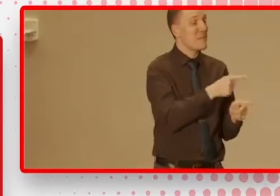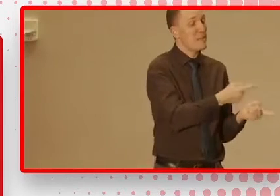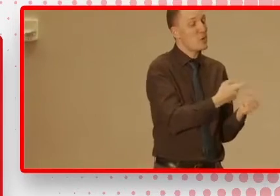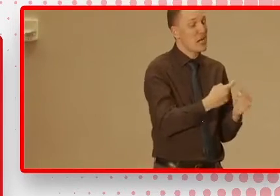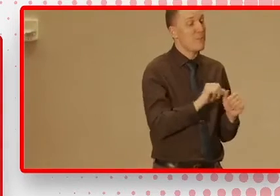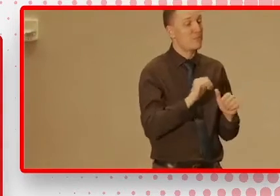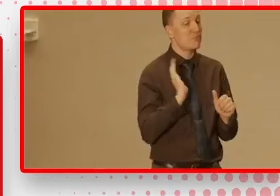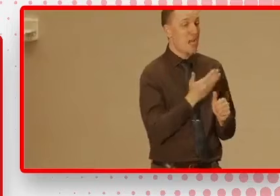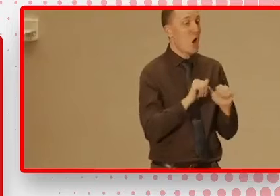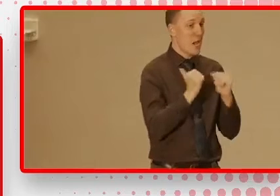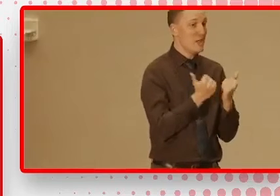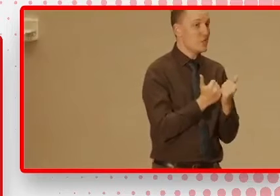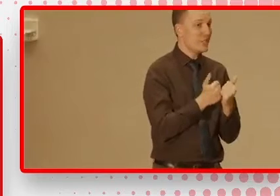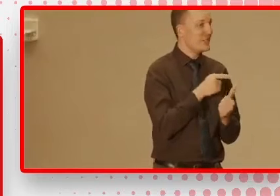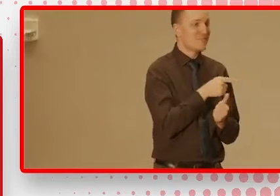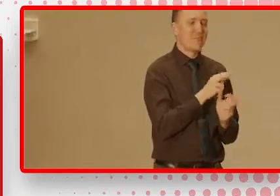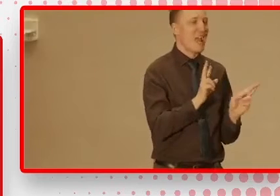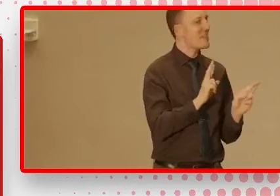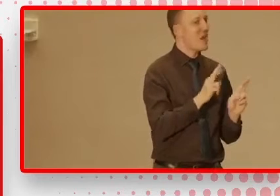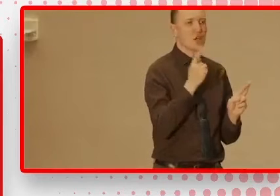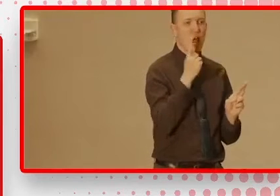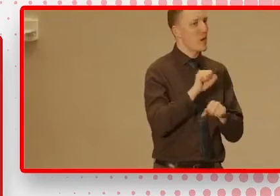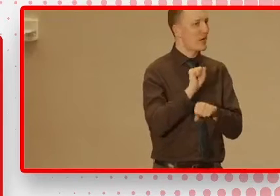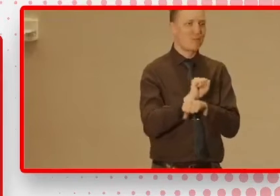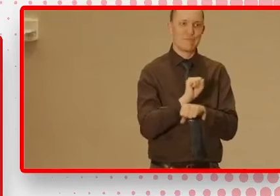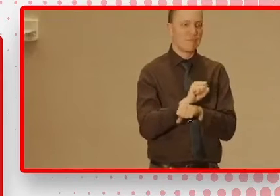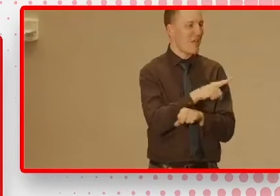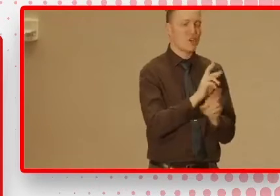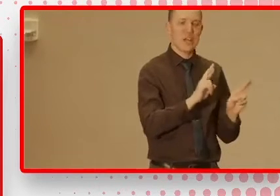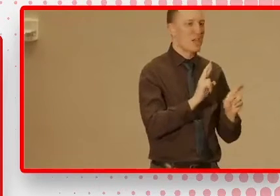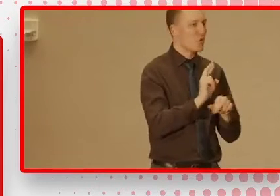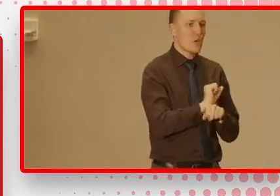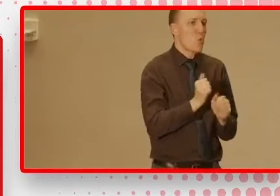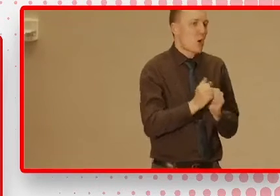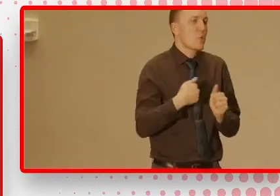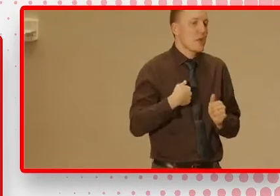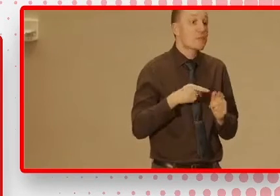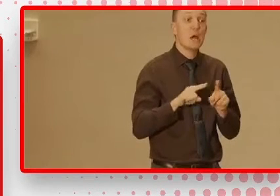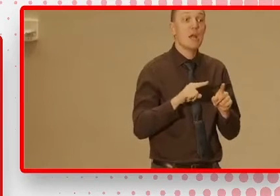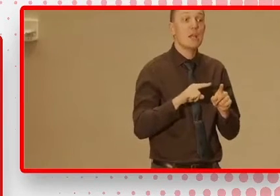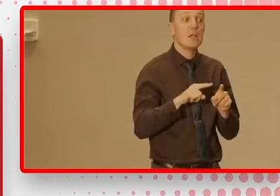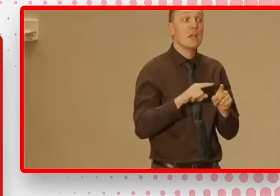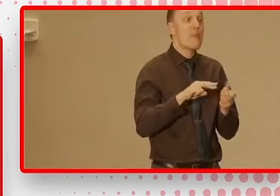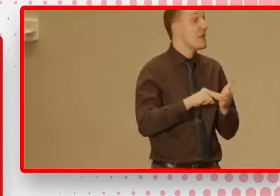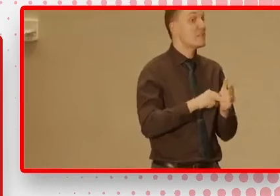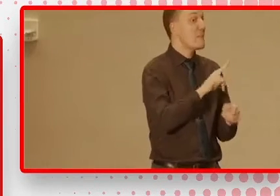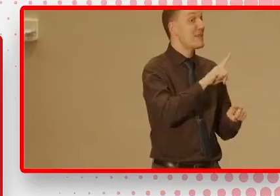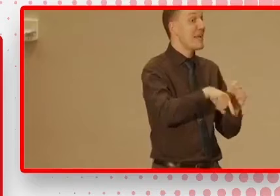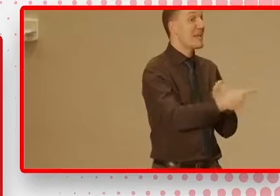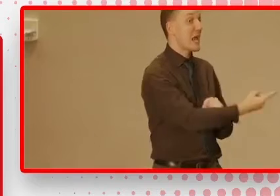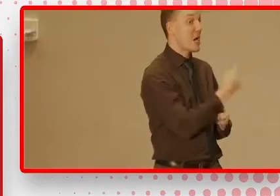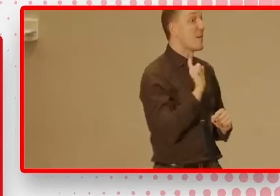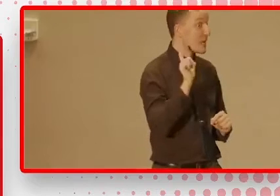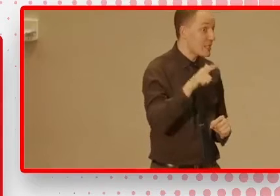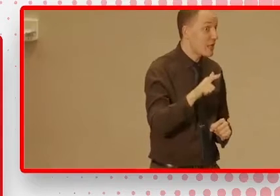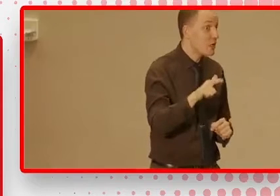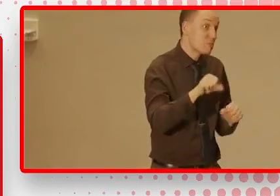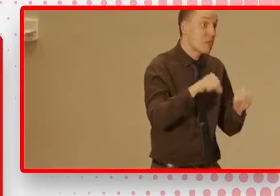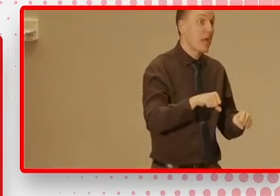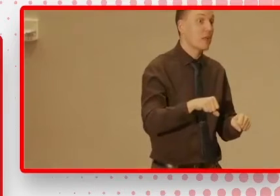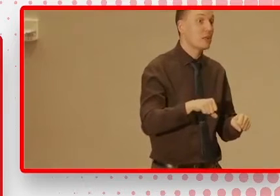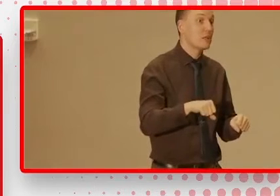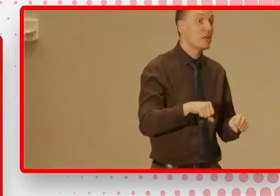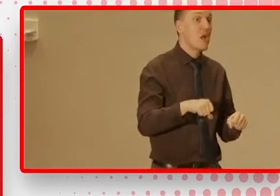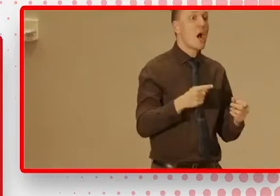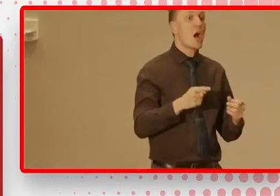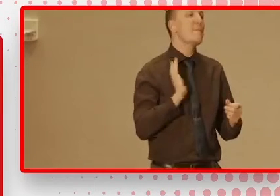usually they're not ready to start working with us at that point. But it doesn't mean they can't come back, okay? So employment, that's the focus of us. And